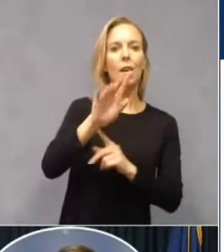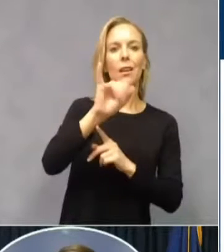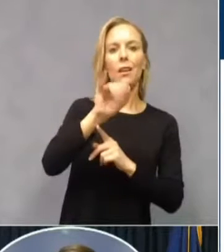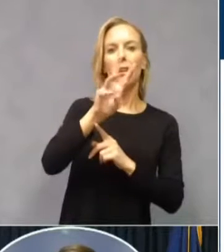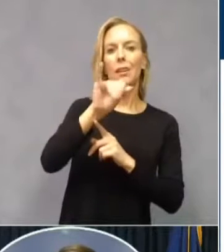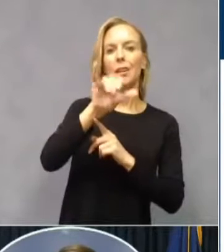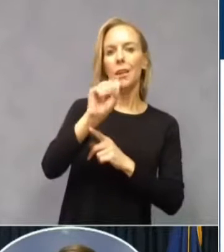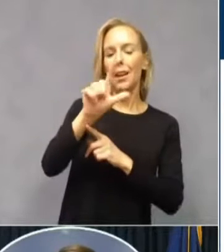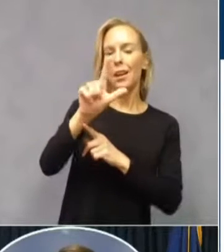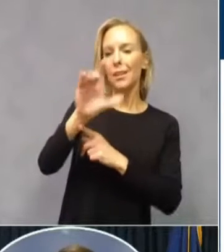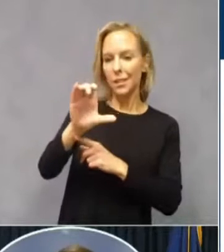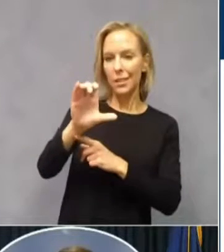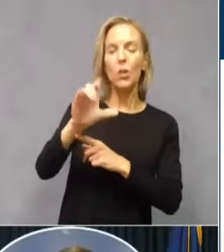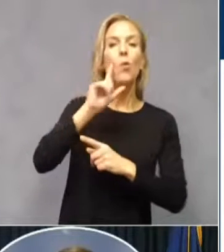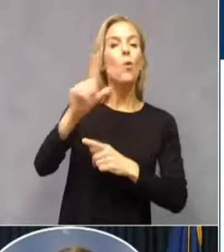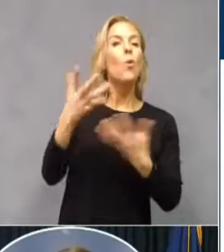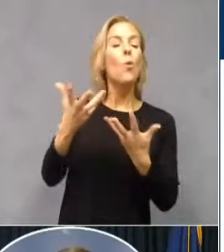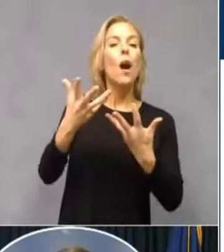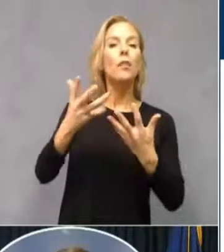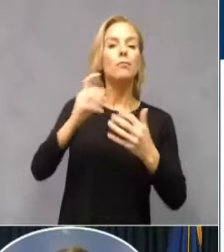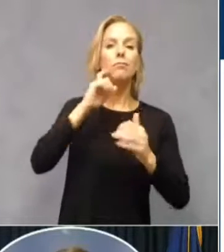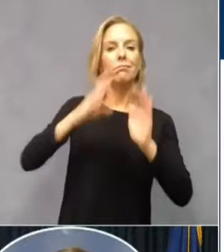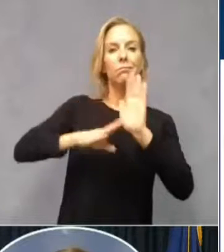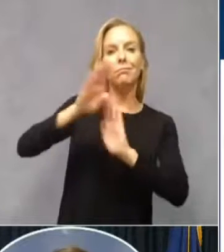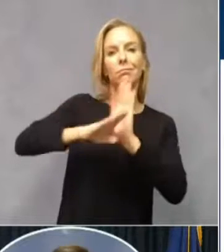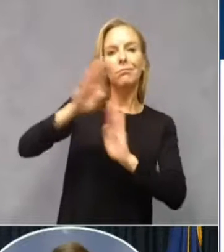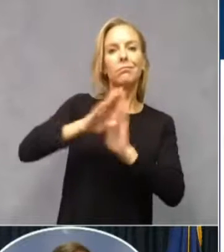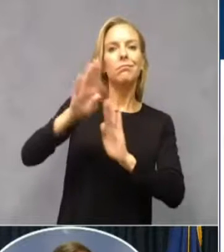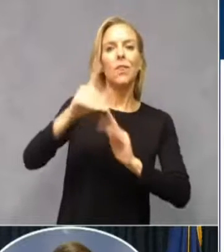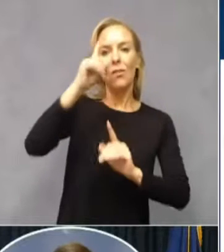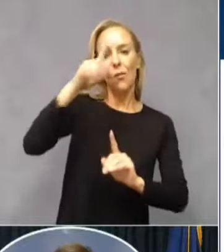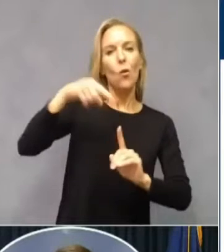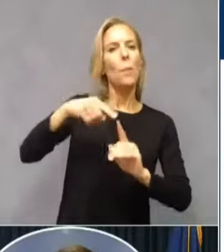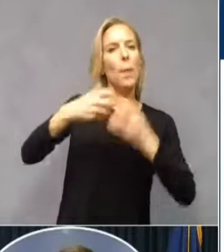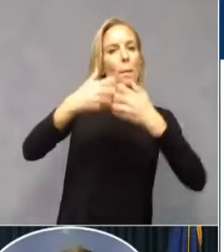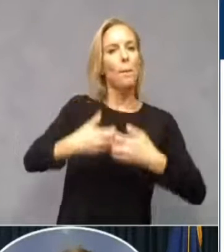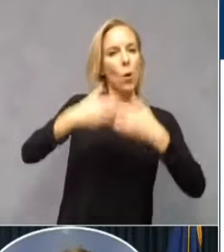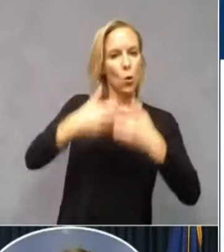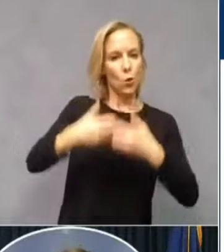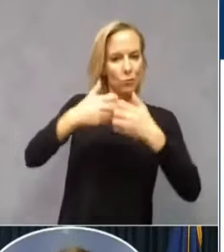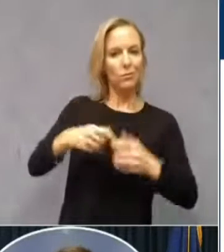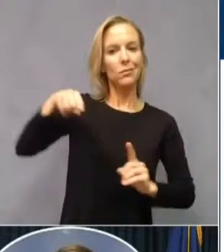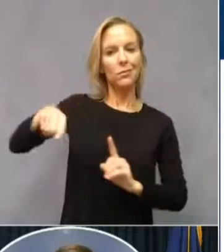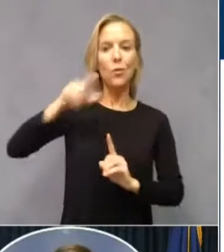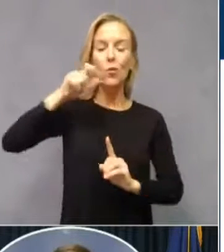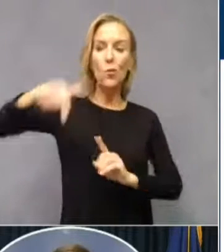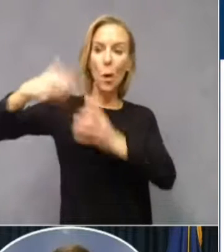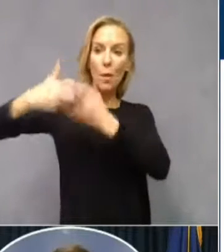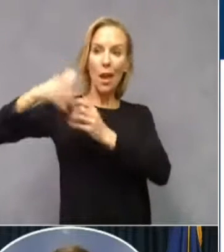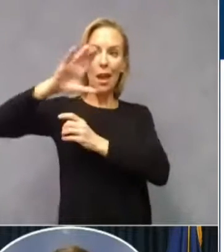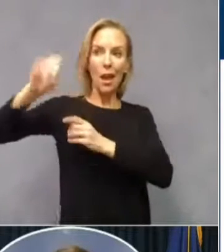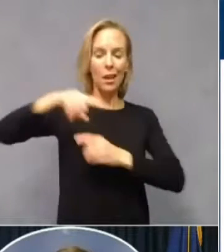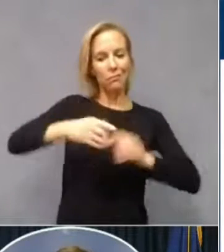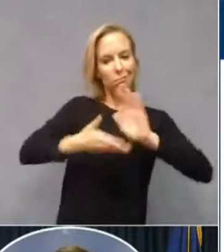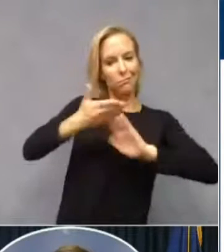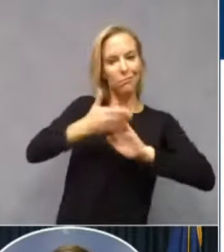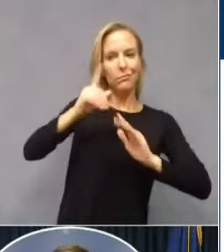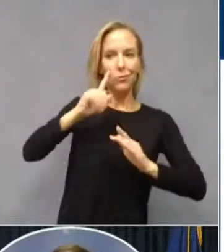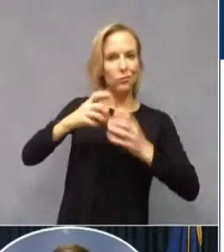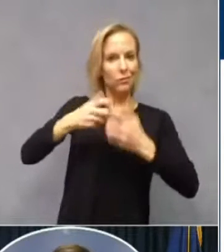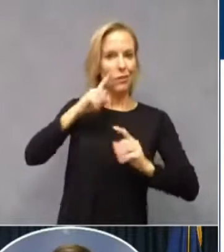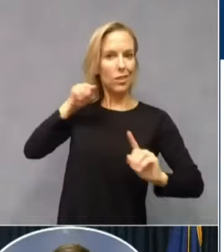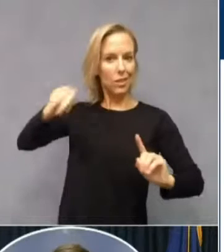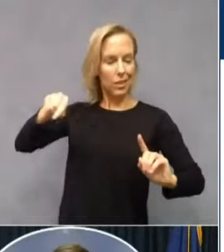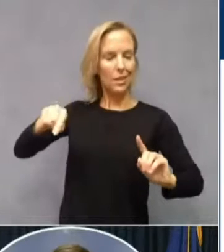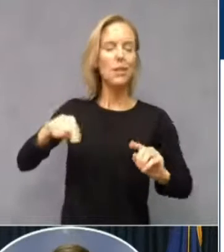of high-quality automotive engine chains for major vehicle manufacturers. As part of the project, Dido will